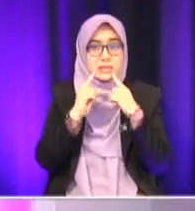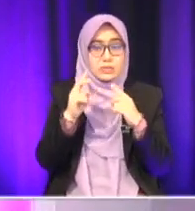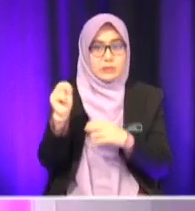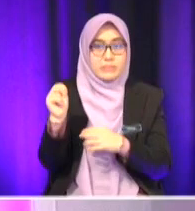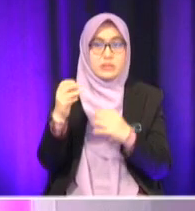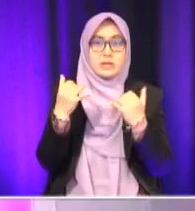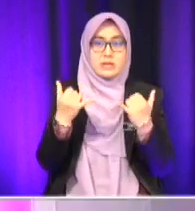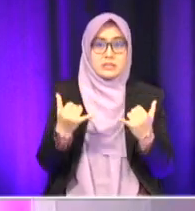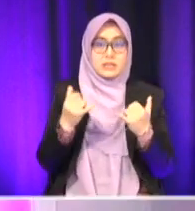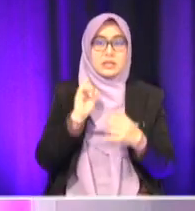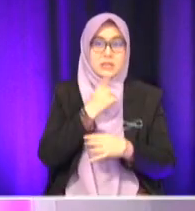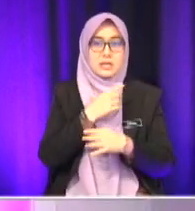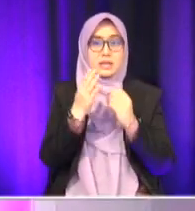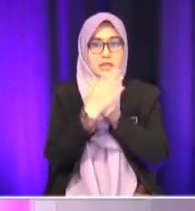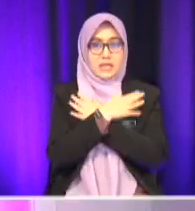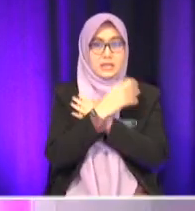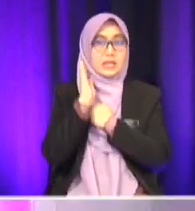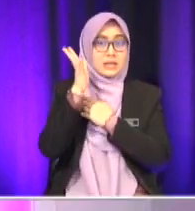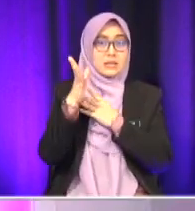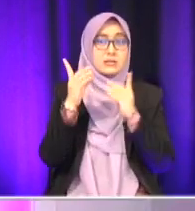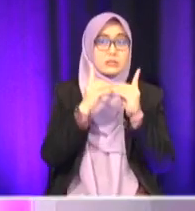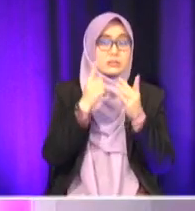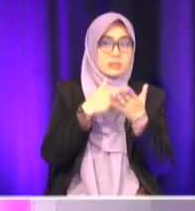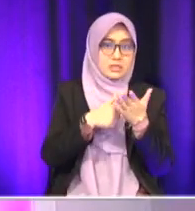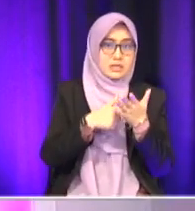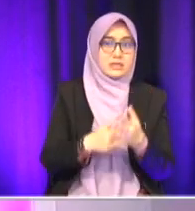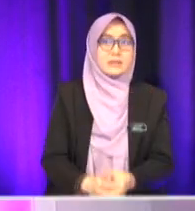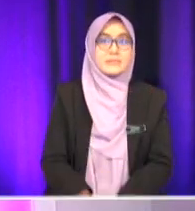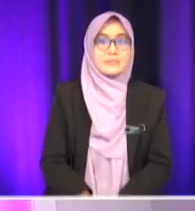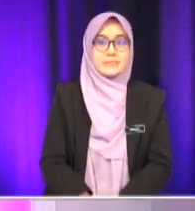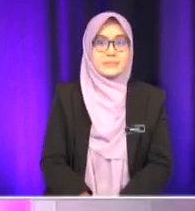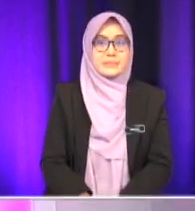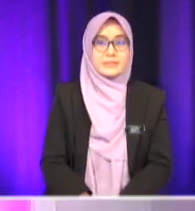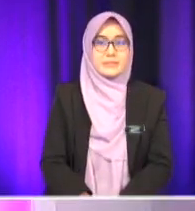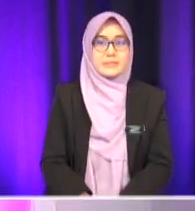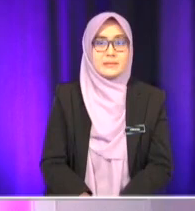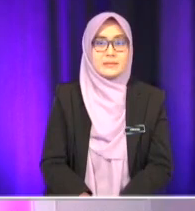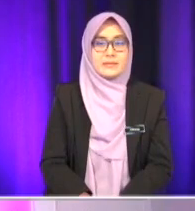right now, we're going to take a short break. Back to you after this, only on EduwebTV KPM. Don't go anywhere.